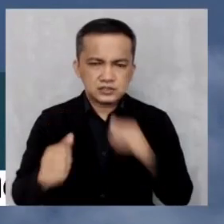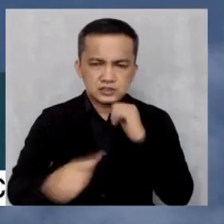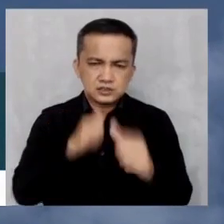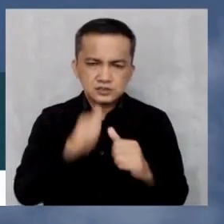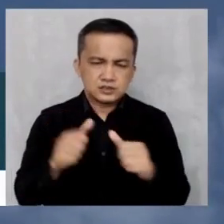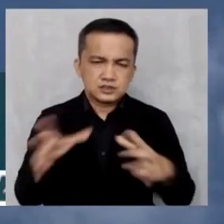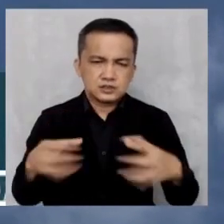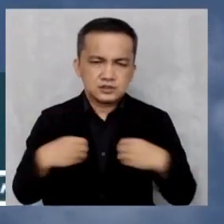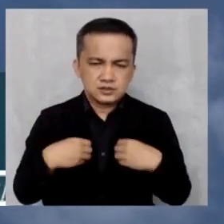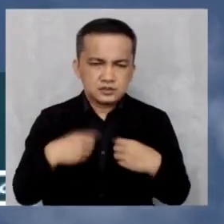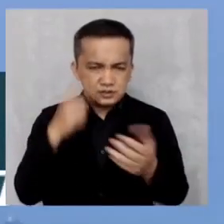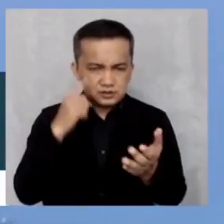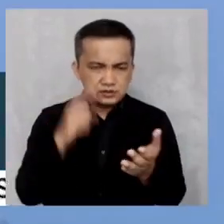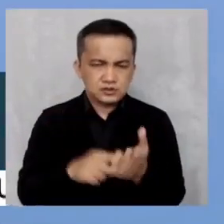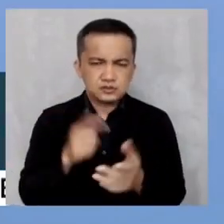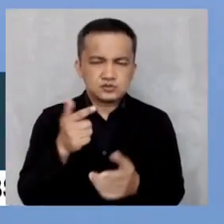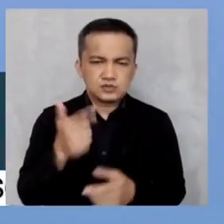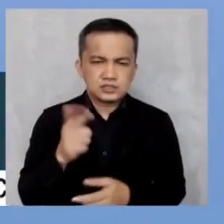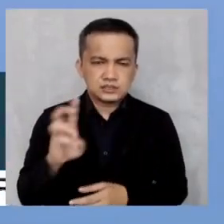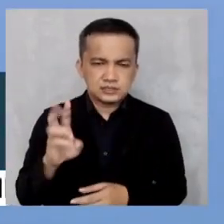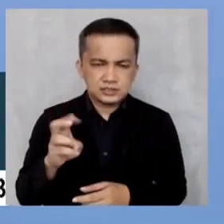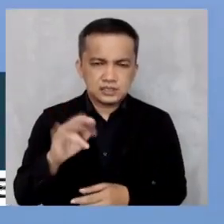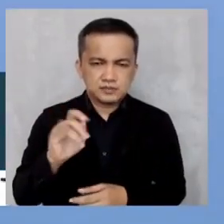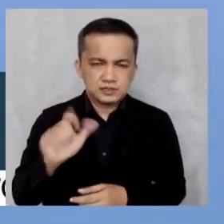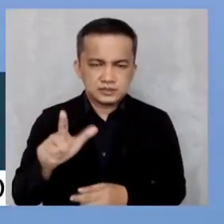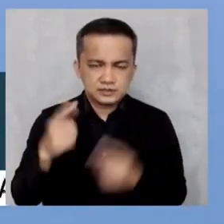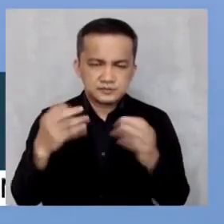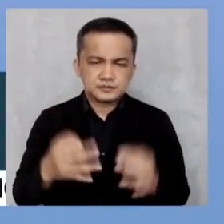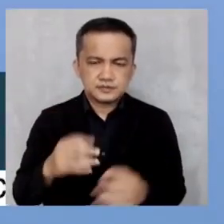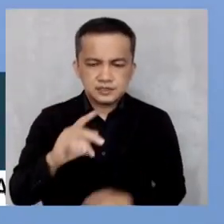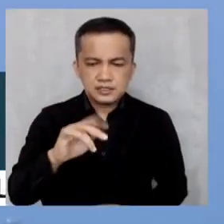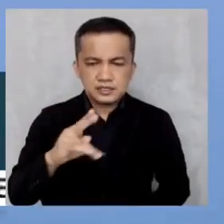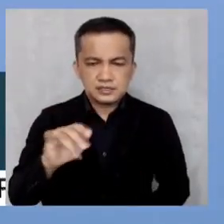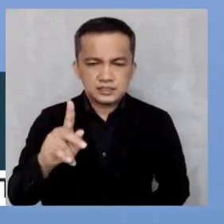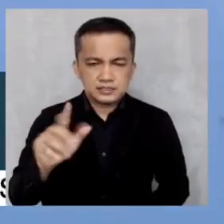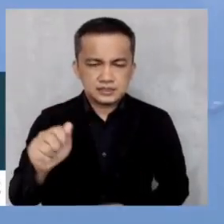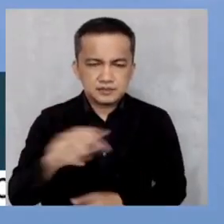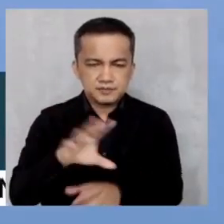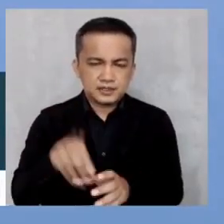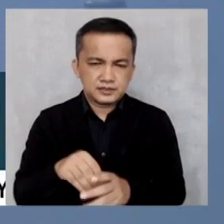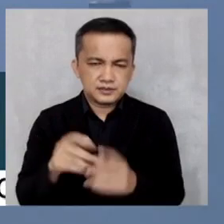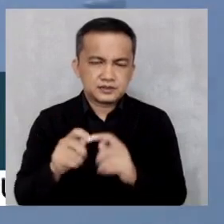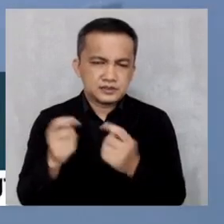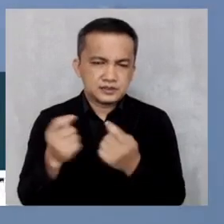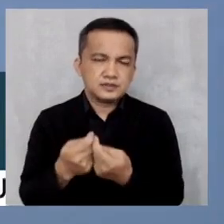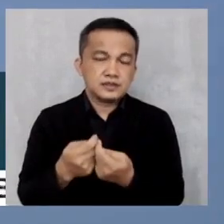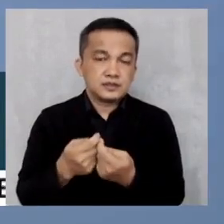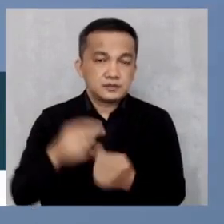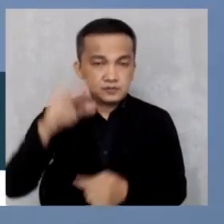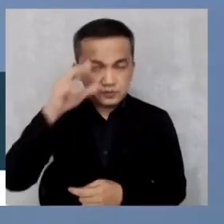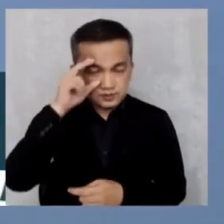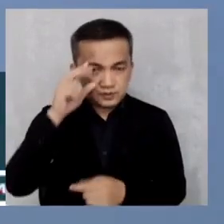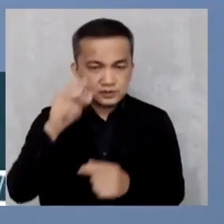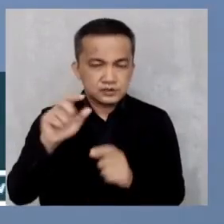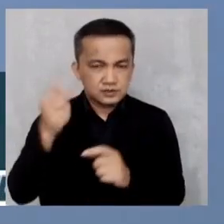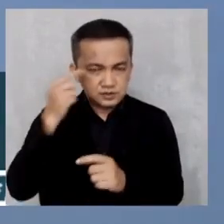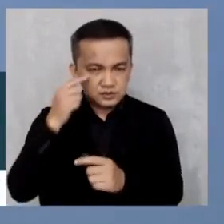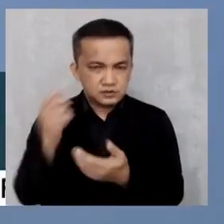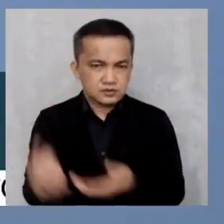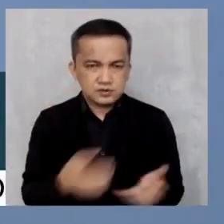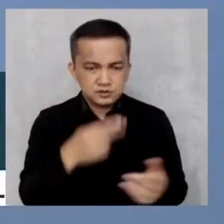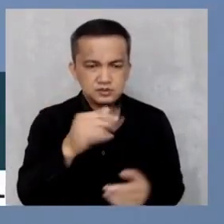the 2016 arbitral ruling. Hardelesa was part of the legal team of the Aquino administration that took China to The Hague back